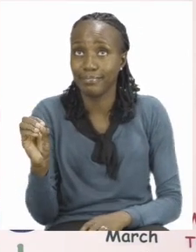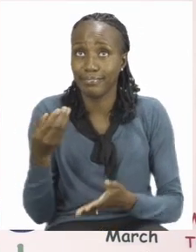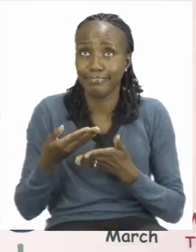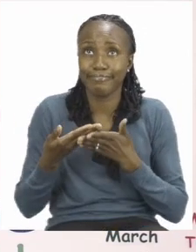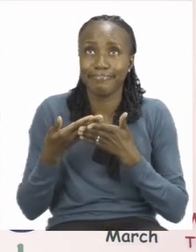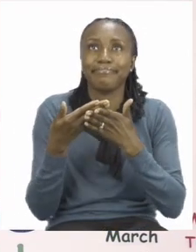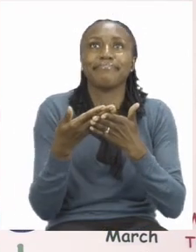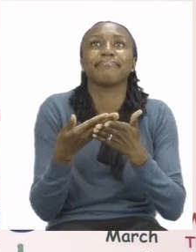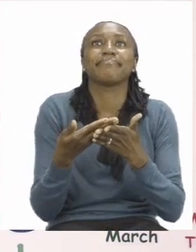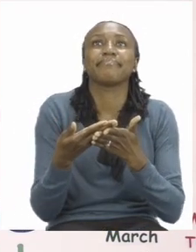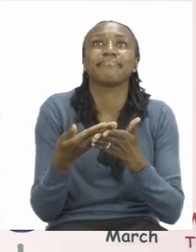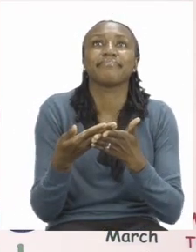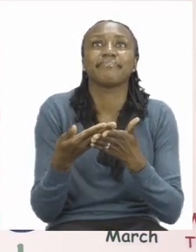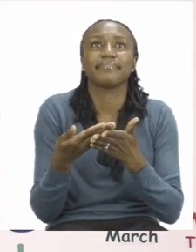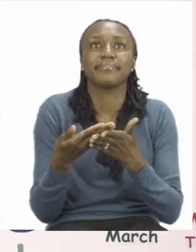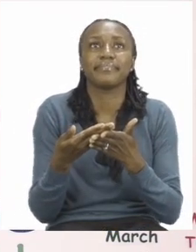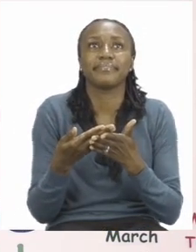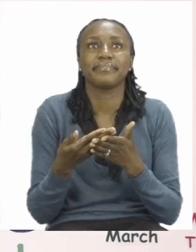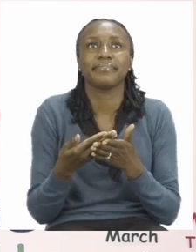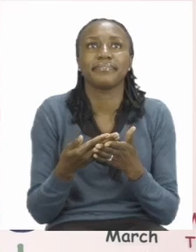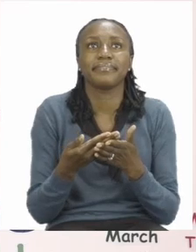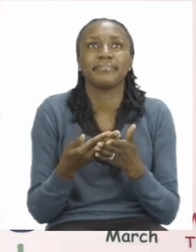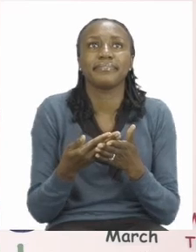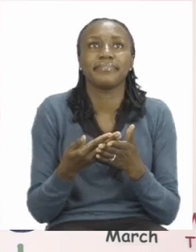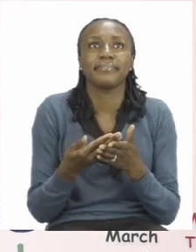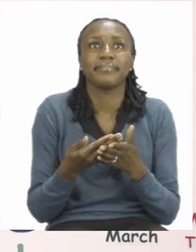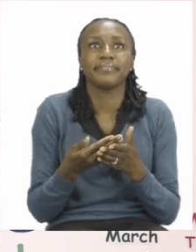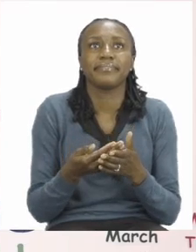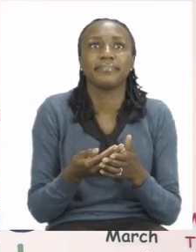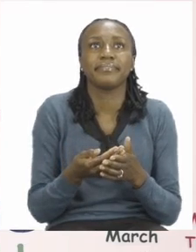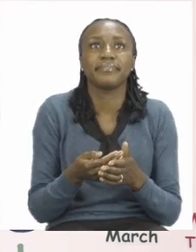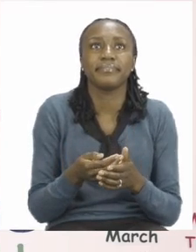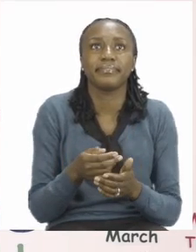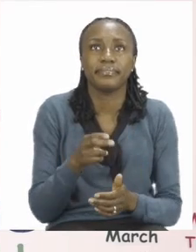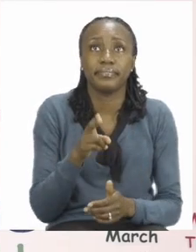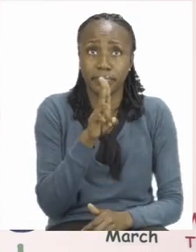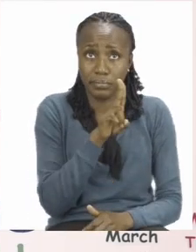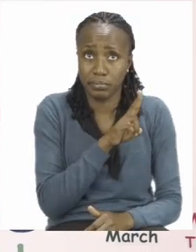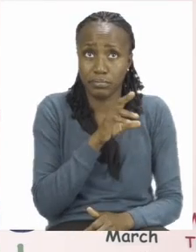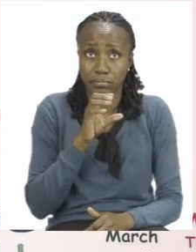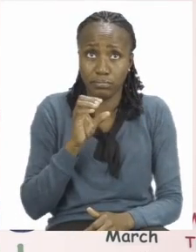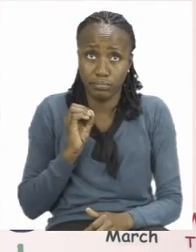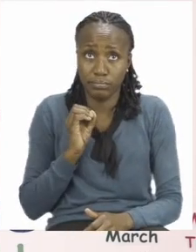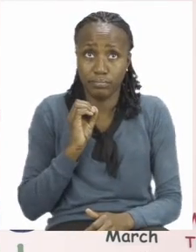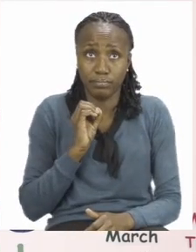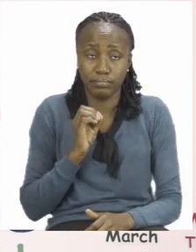missing behind our 20. So we're going to count first, going